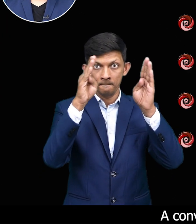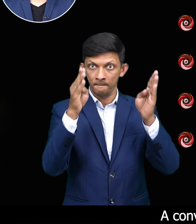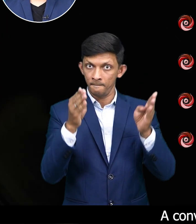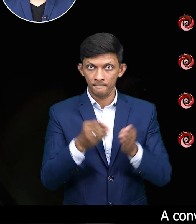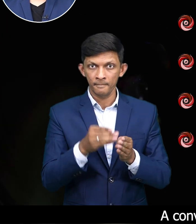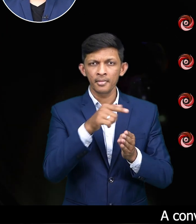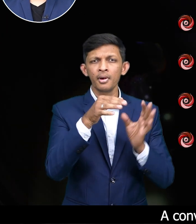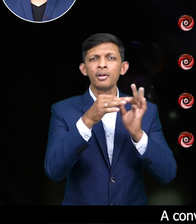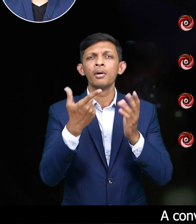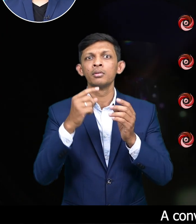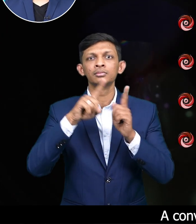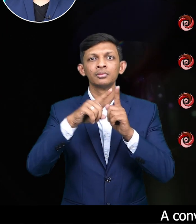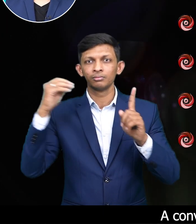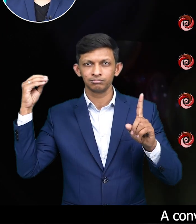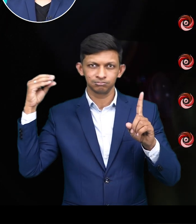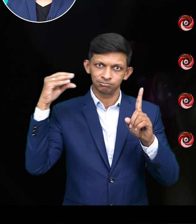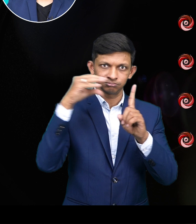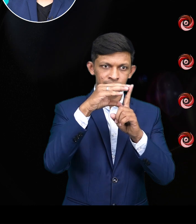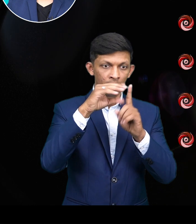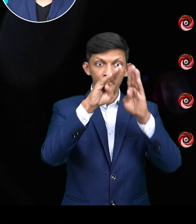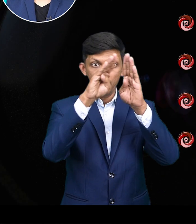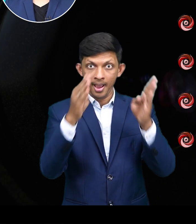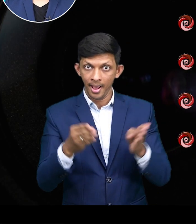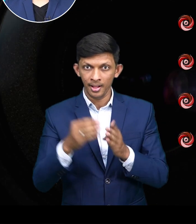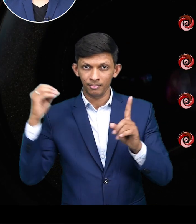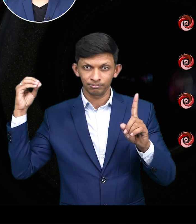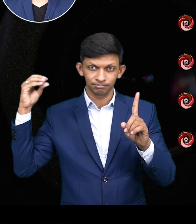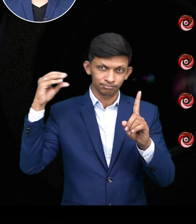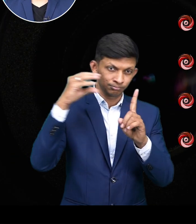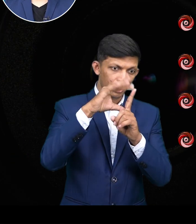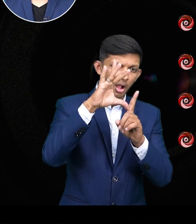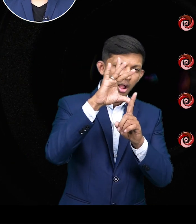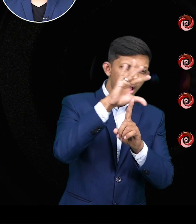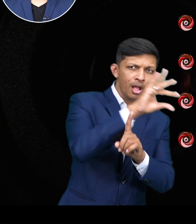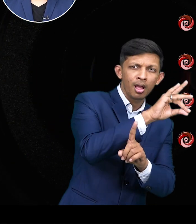convex lens converges the light falling on it.